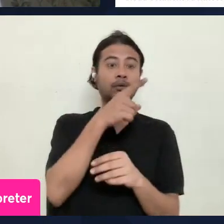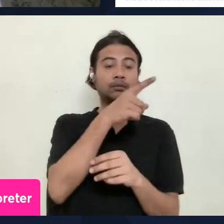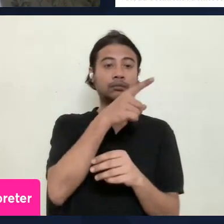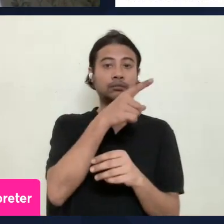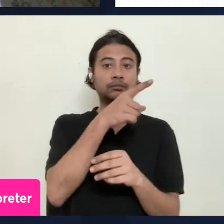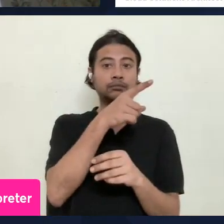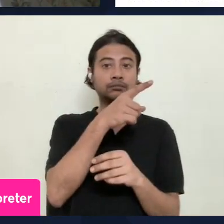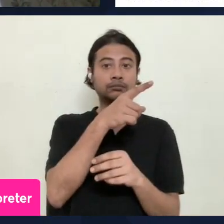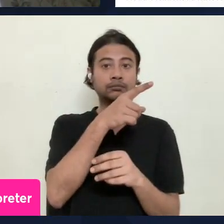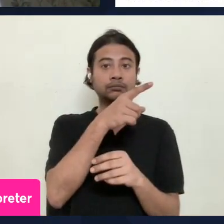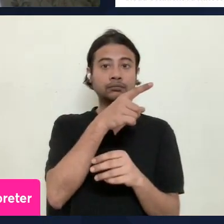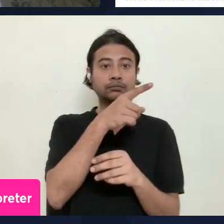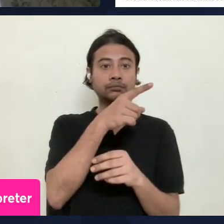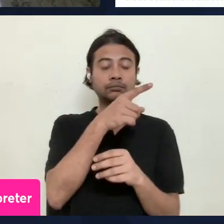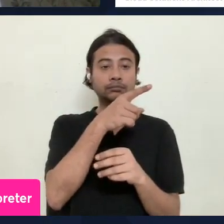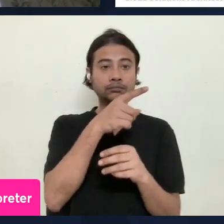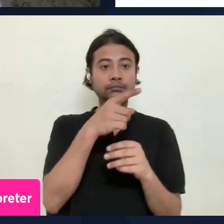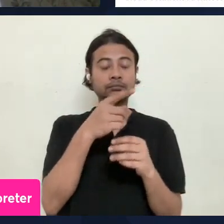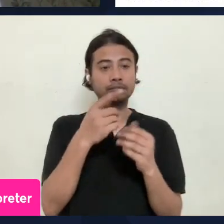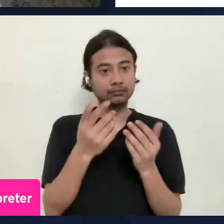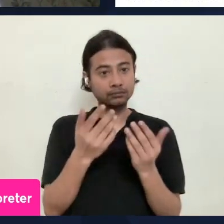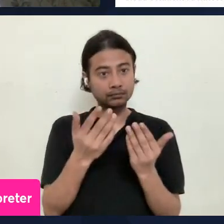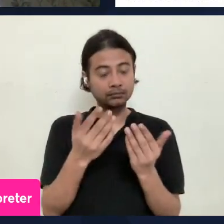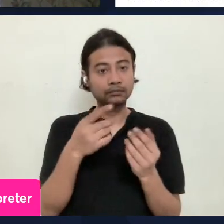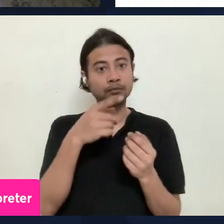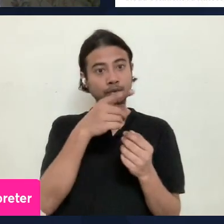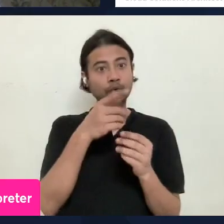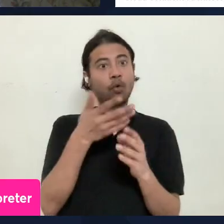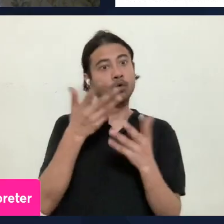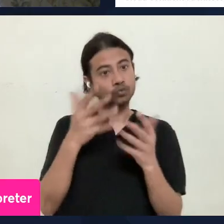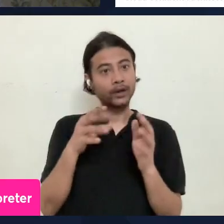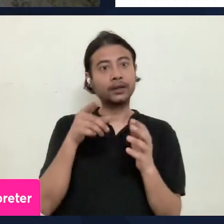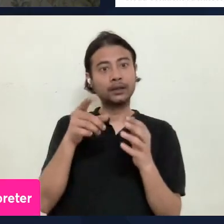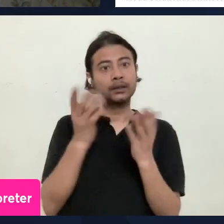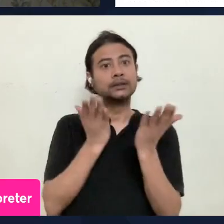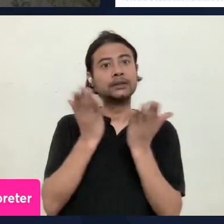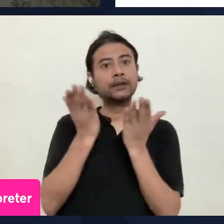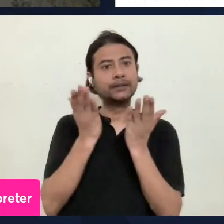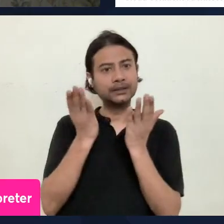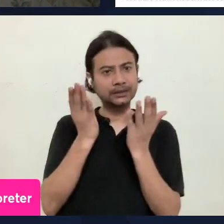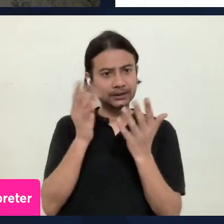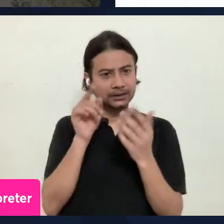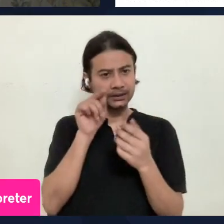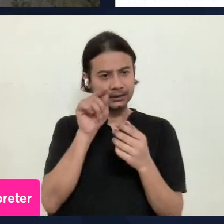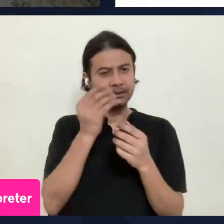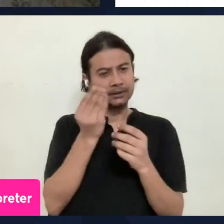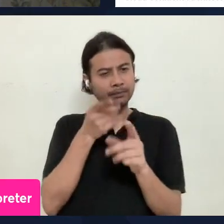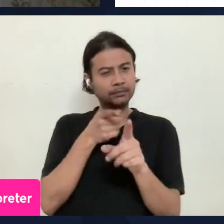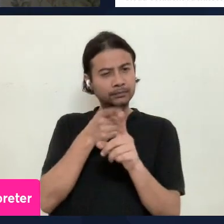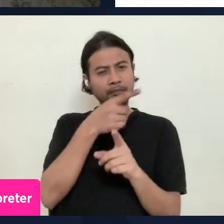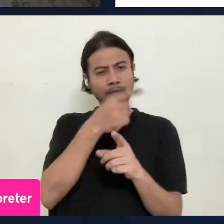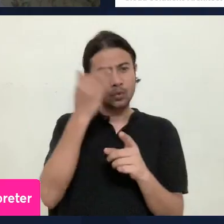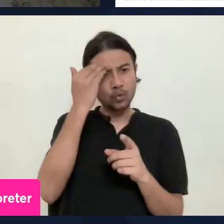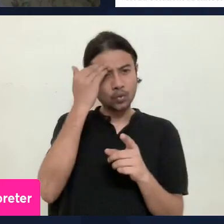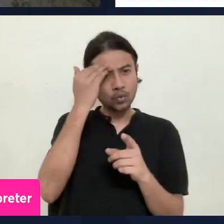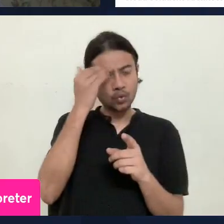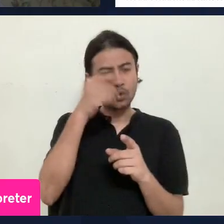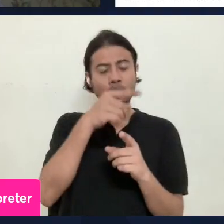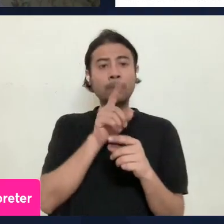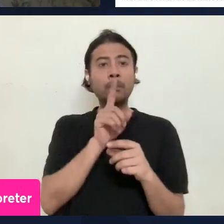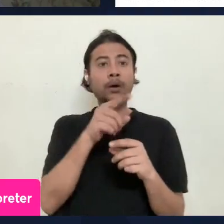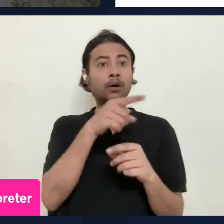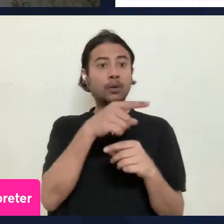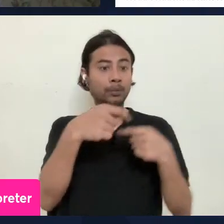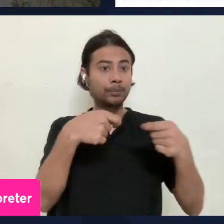they utilized to good effect for a long time to meet those requirements. However, as they grew and their business grew and the